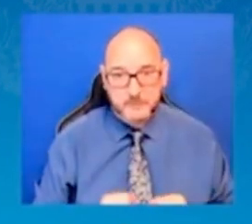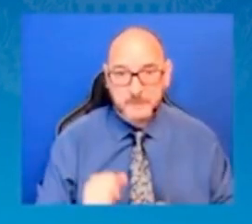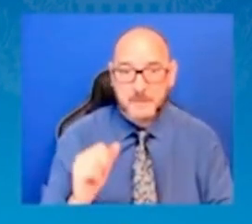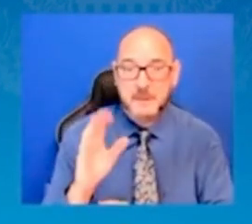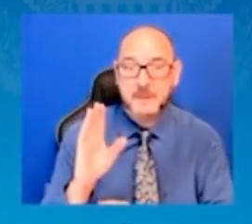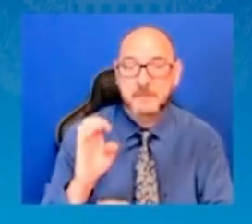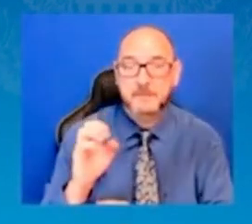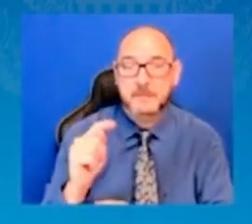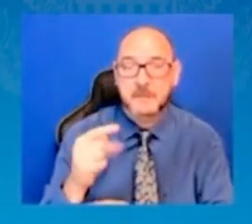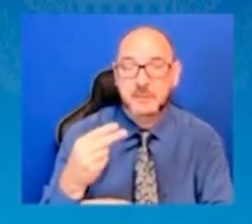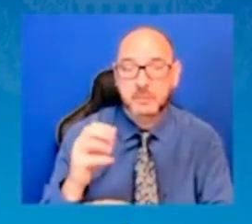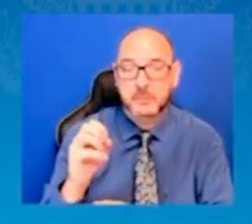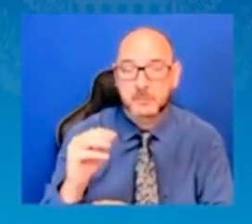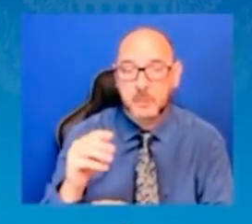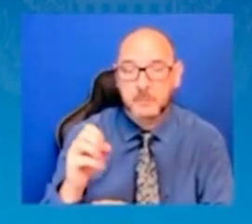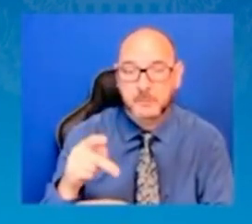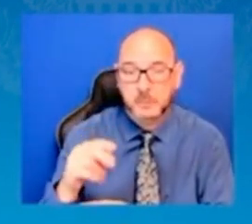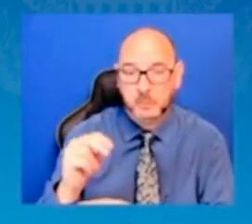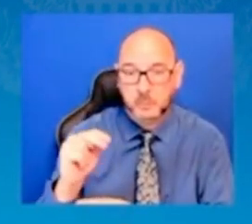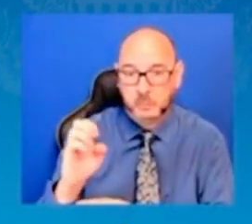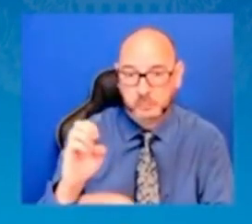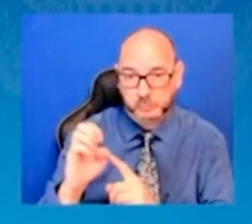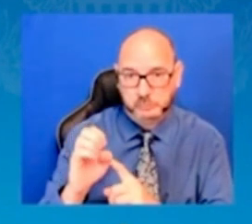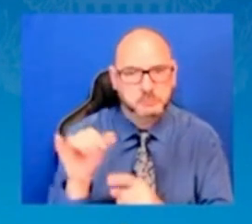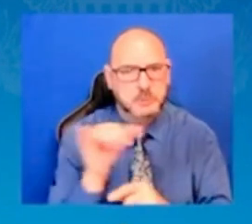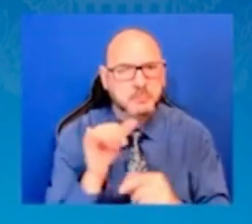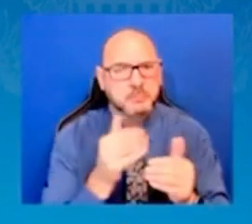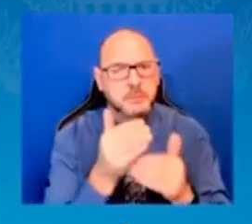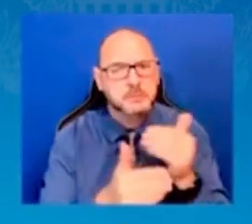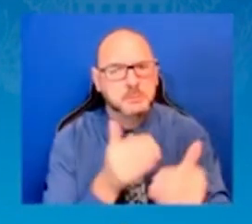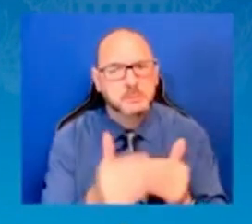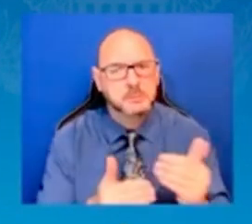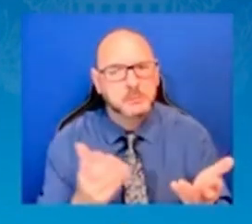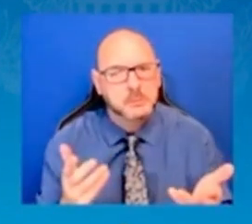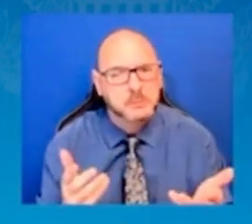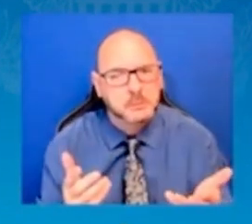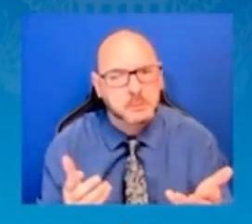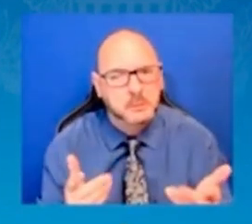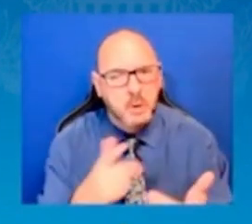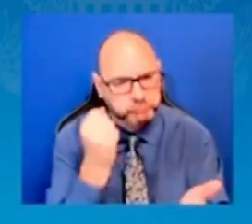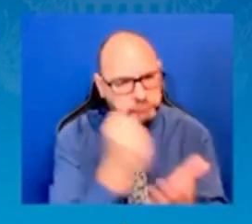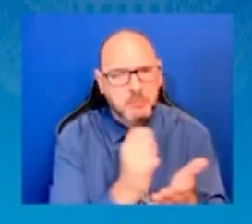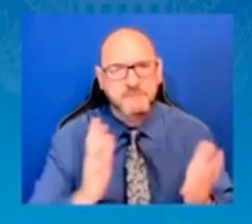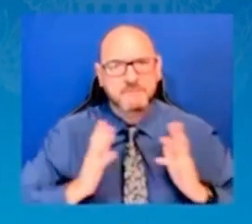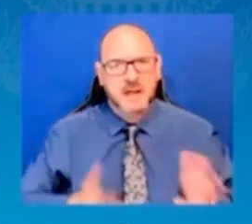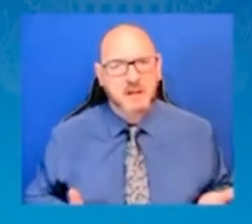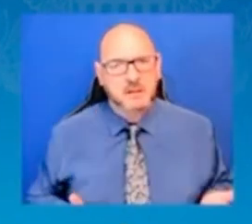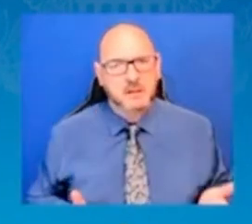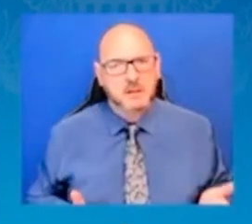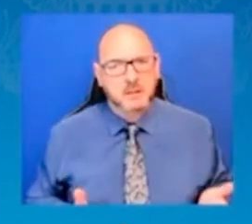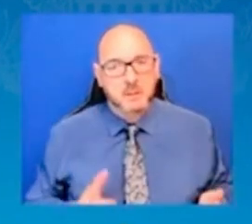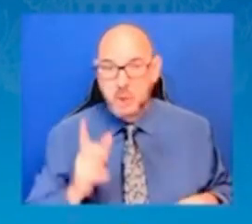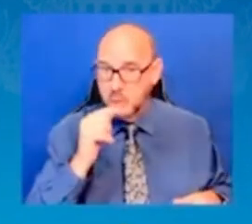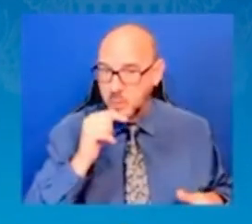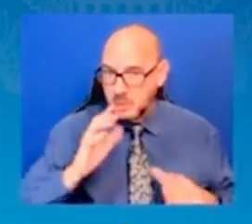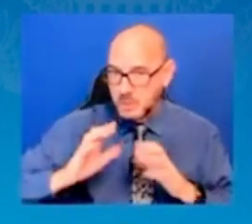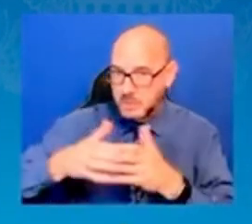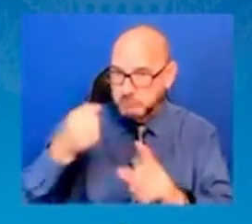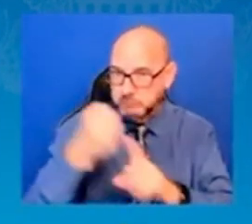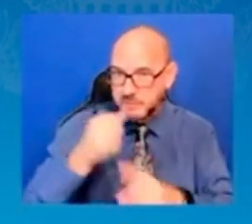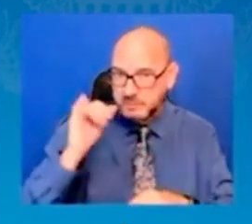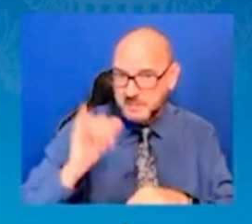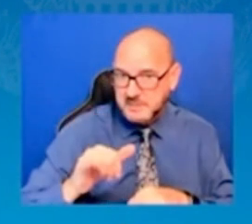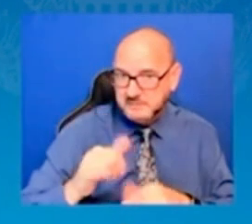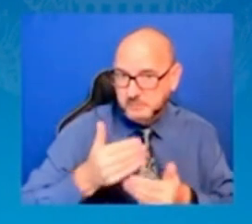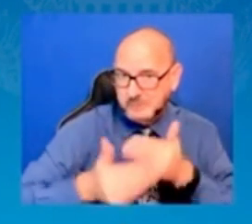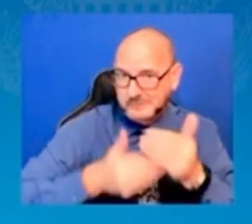process. And so those who would attack this process and the ability